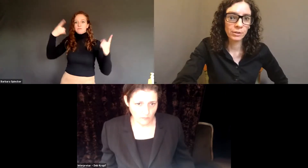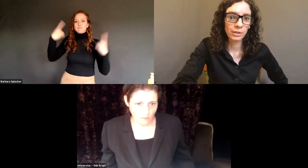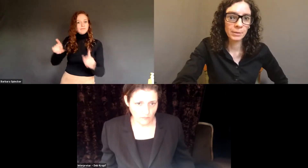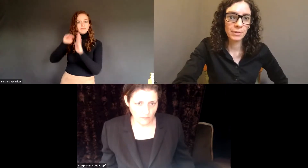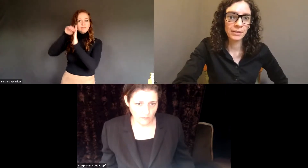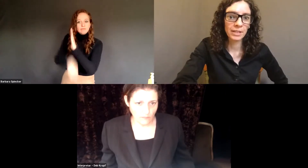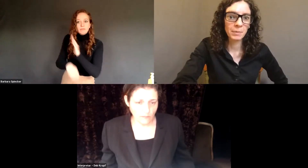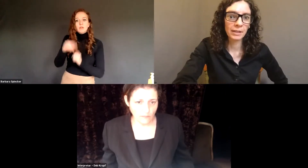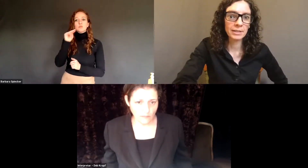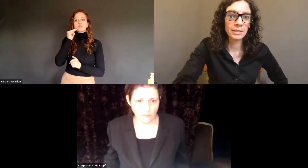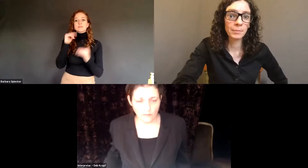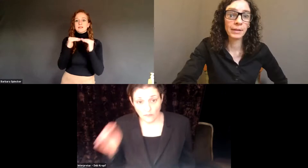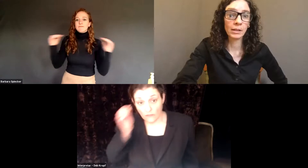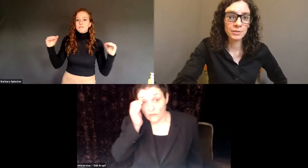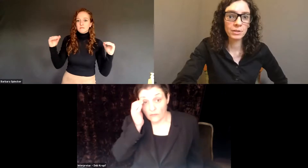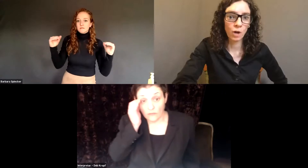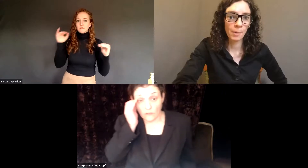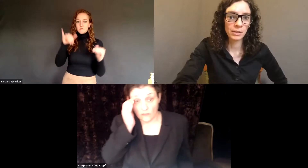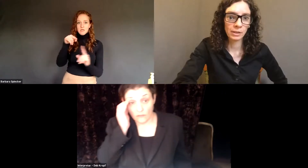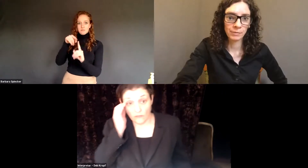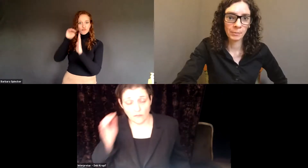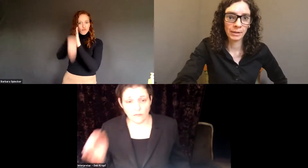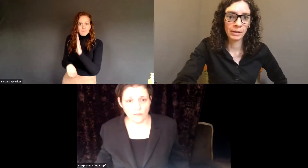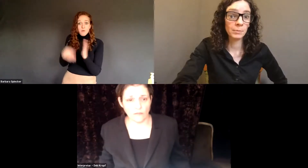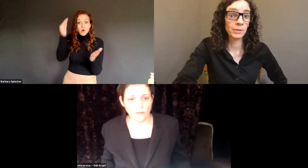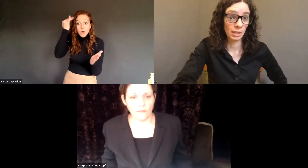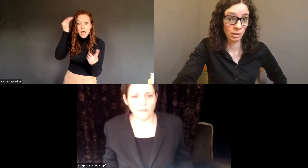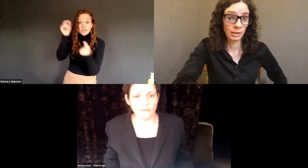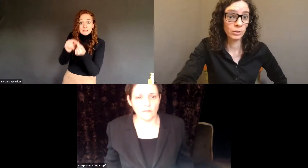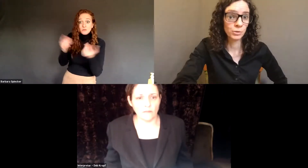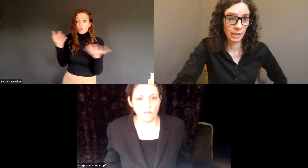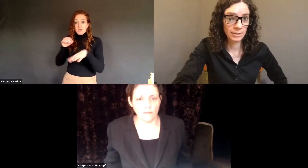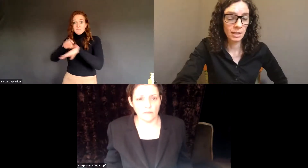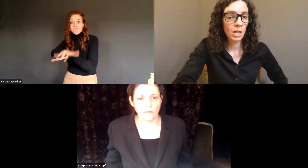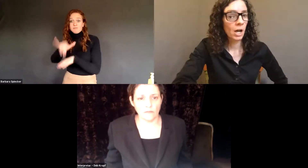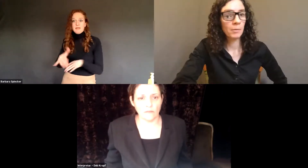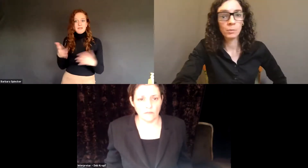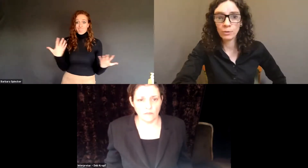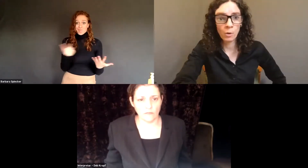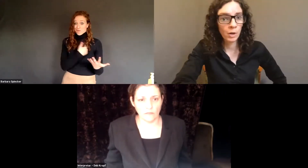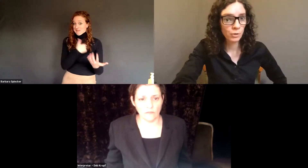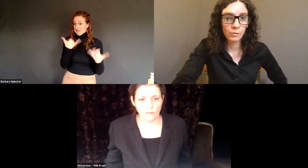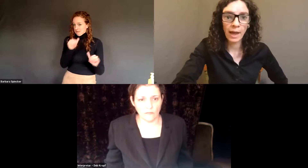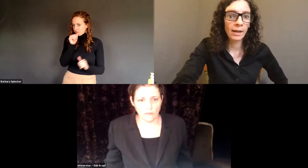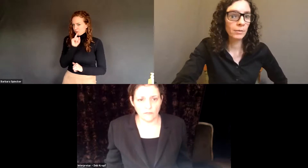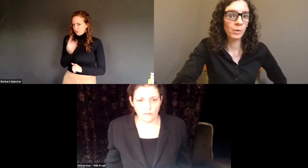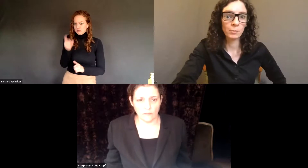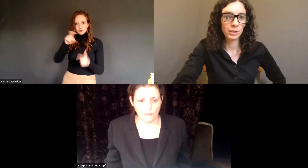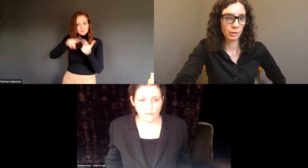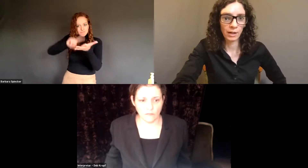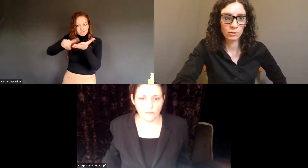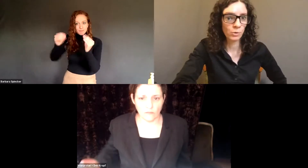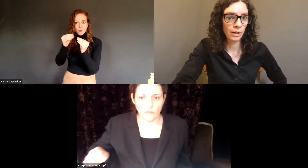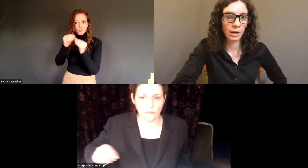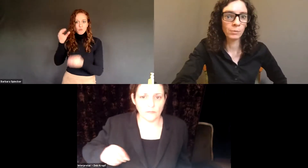were decreased, and we think that it's because something else dropped in the environment, particularly nutrients. And we don't know what drove that, what the